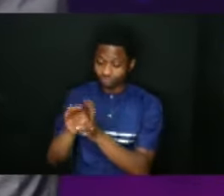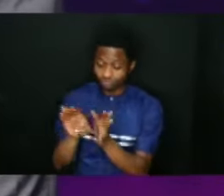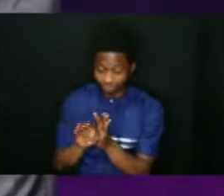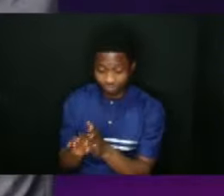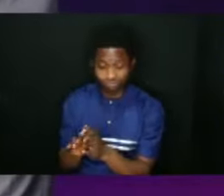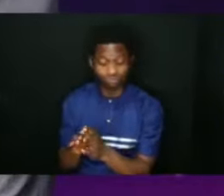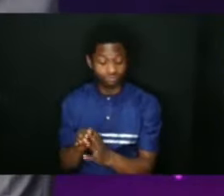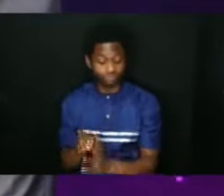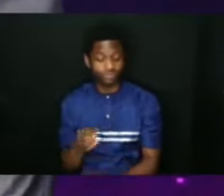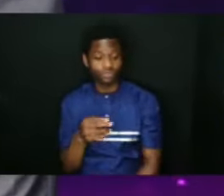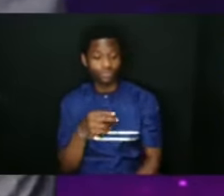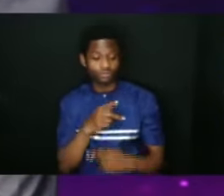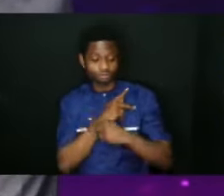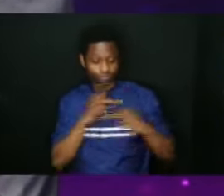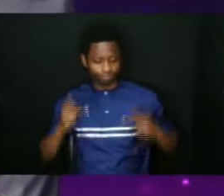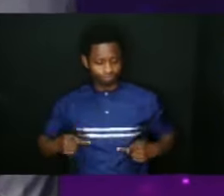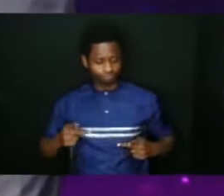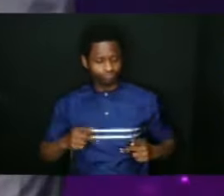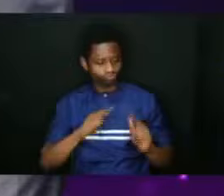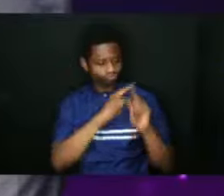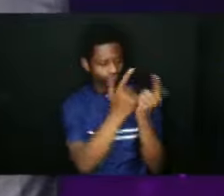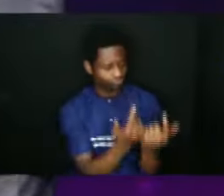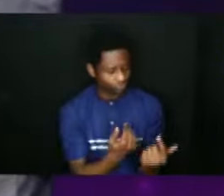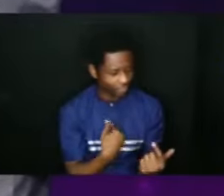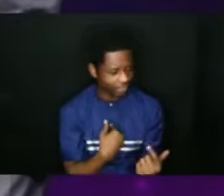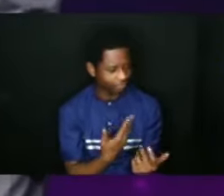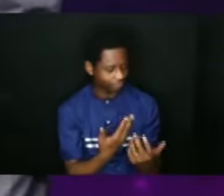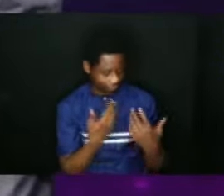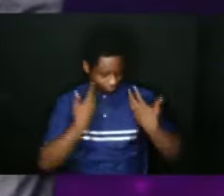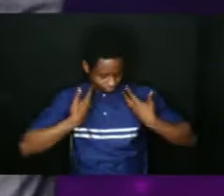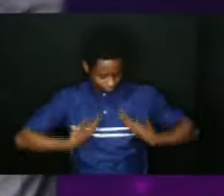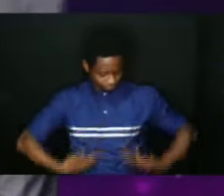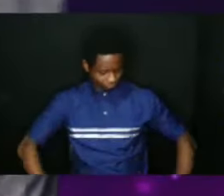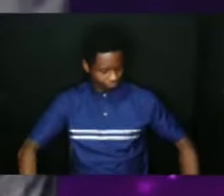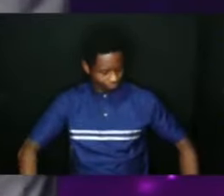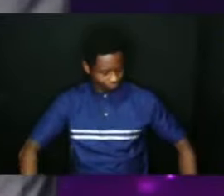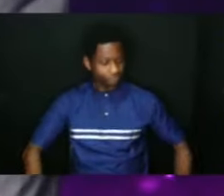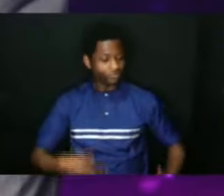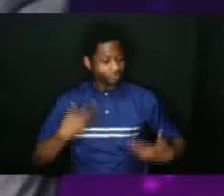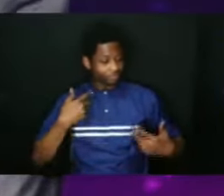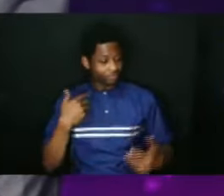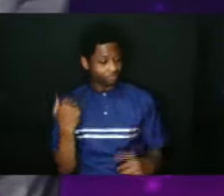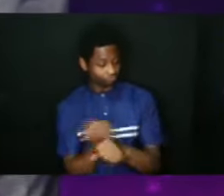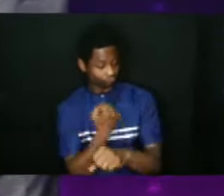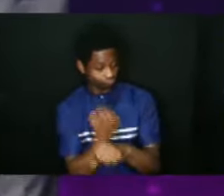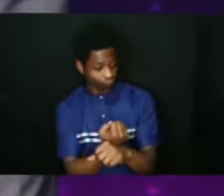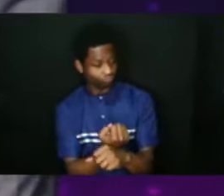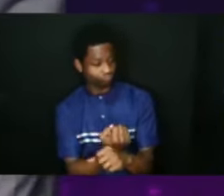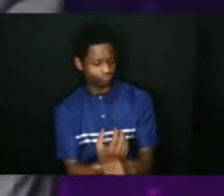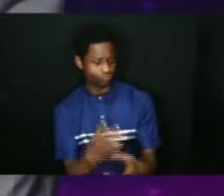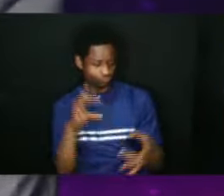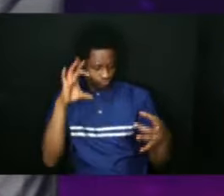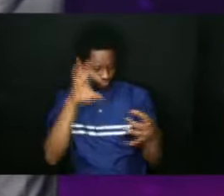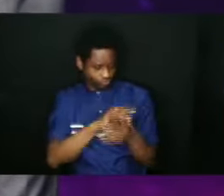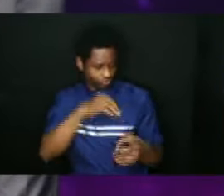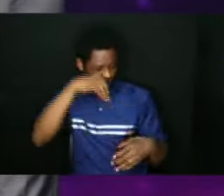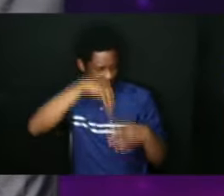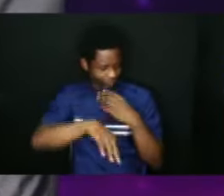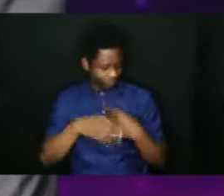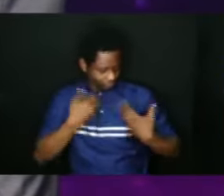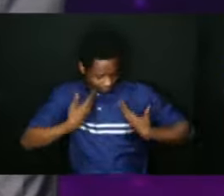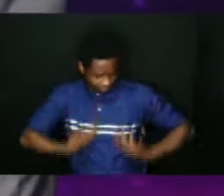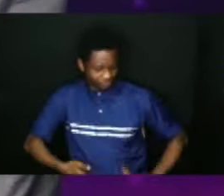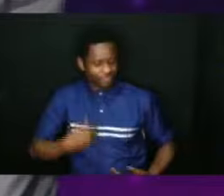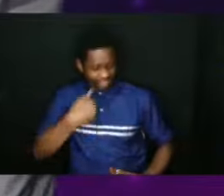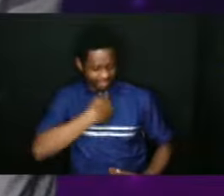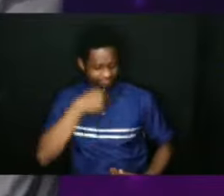stones formed part of the priestly garments. Bra na ohwe apam dada enu mu no ye wasofutade na sofutade enu mu no sa